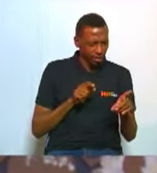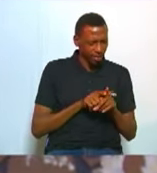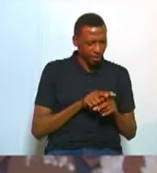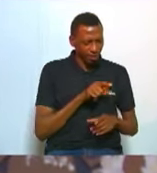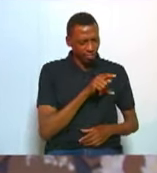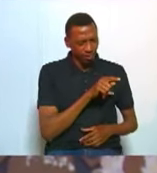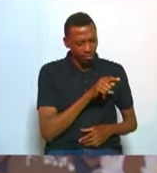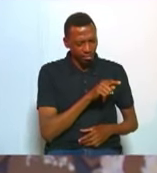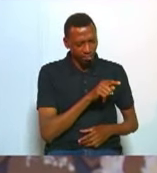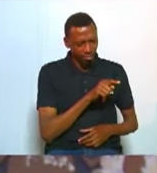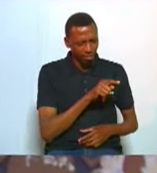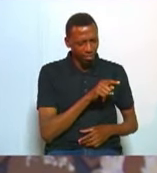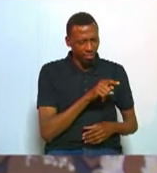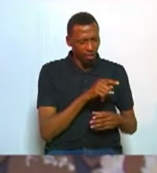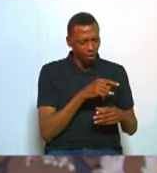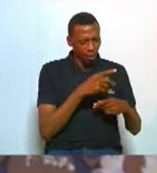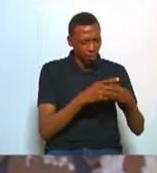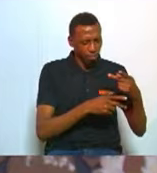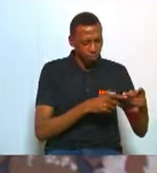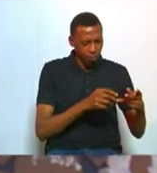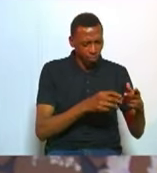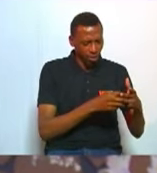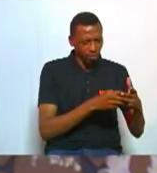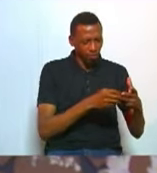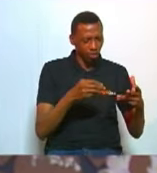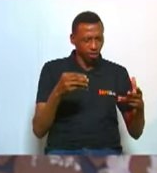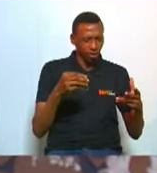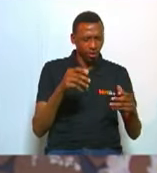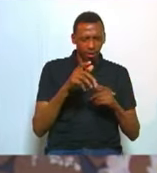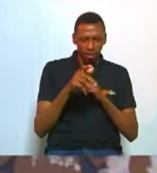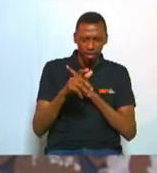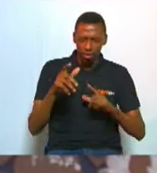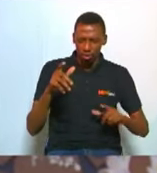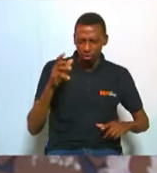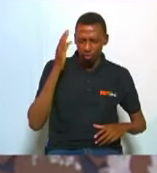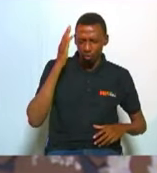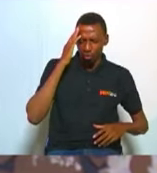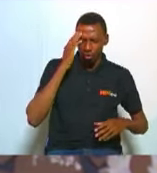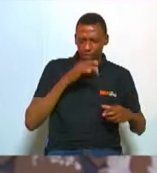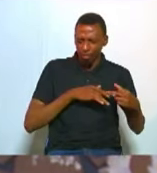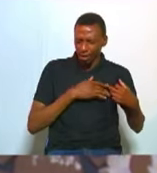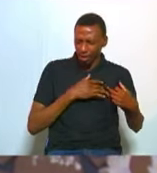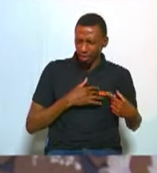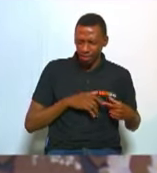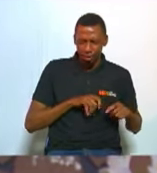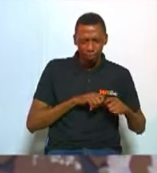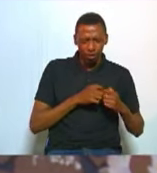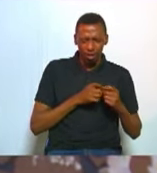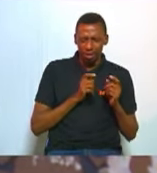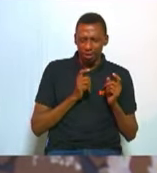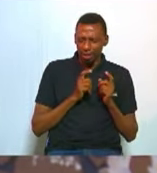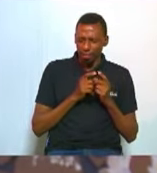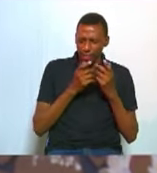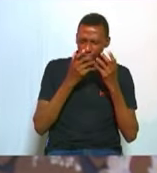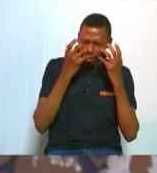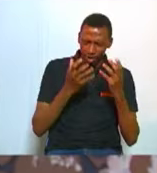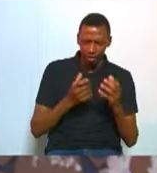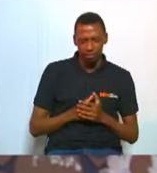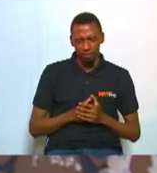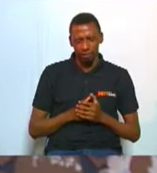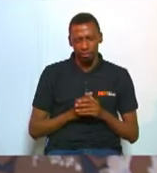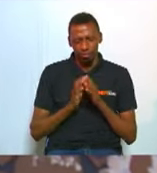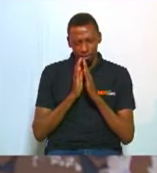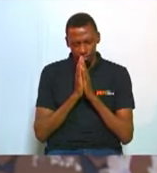divorce. Lord, you know the pain of broken hearts. And we pray, Lord, that you would